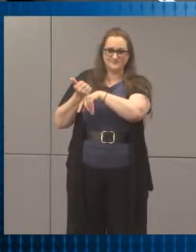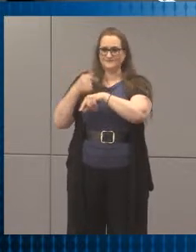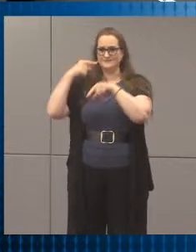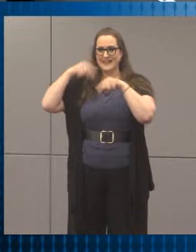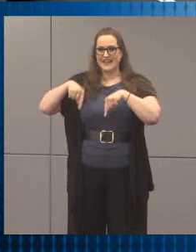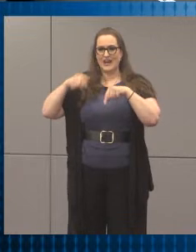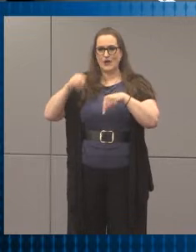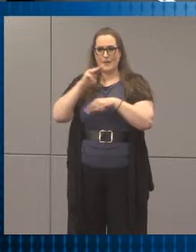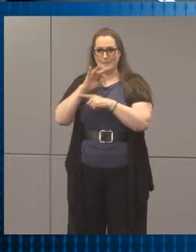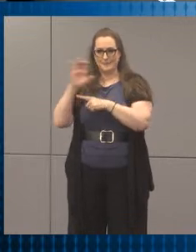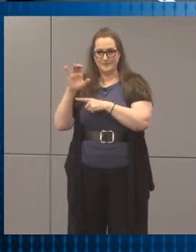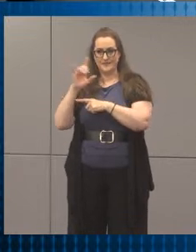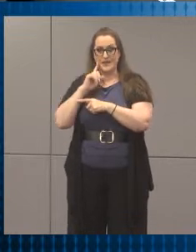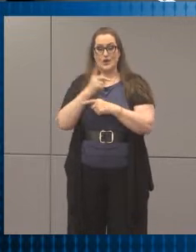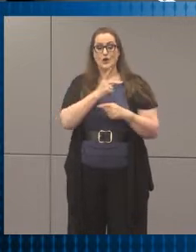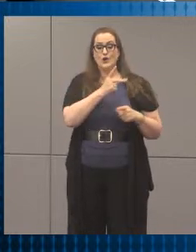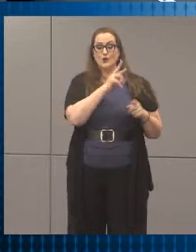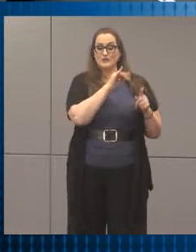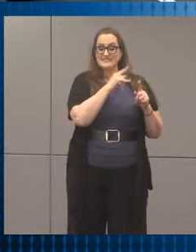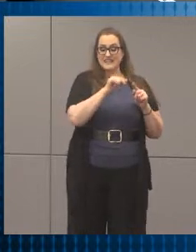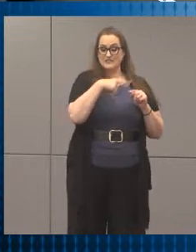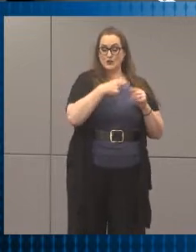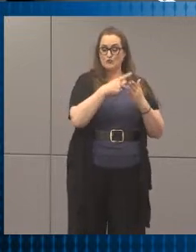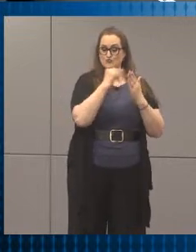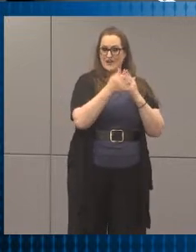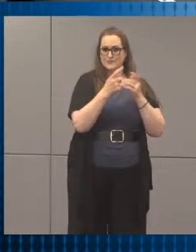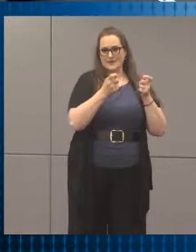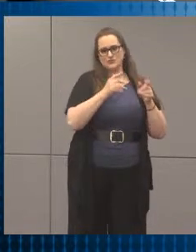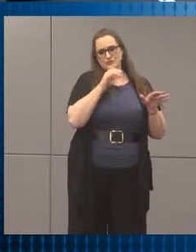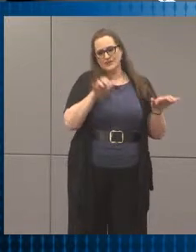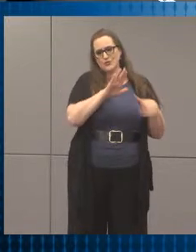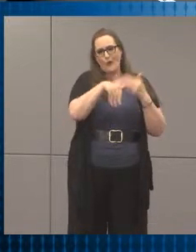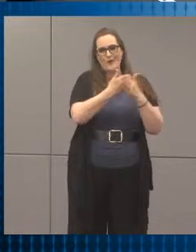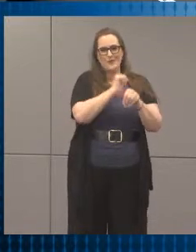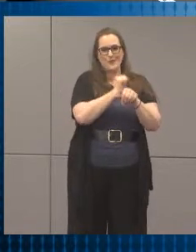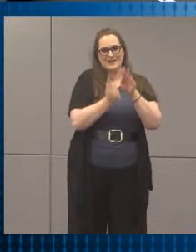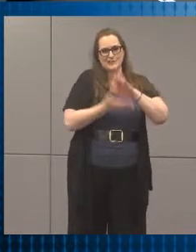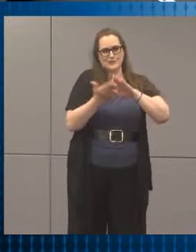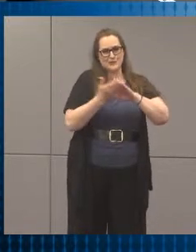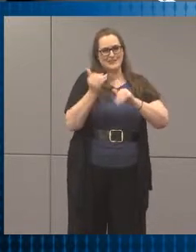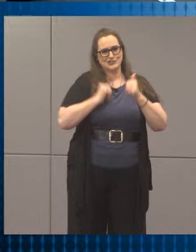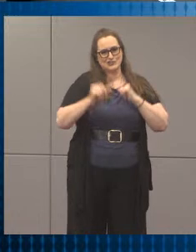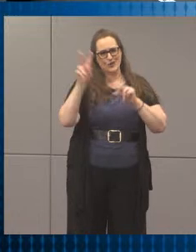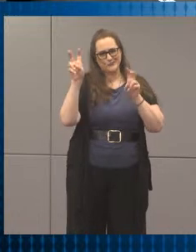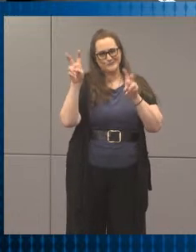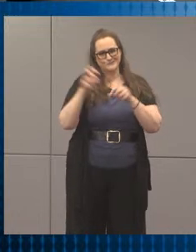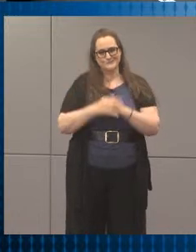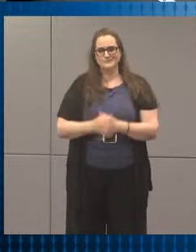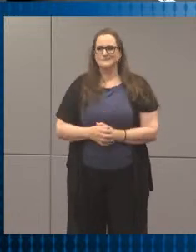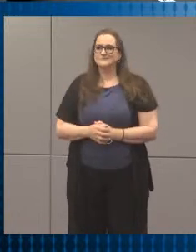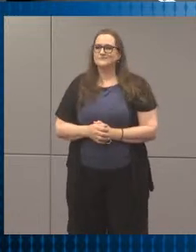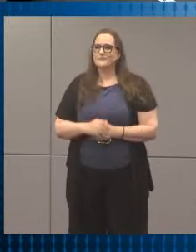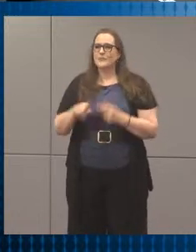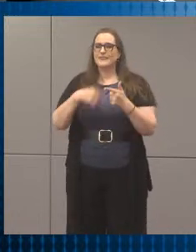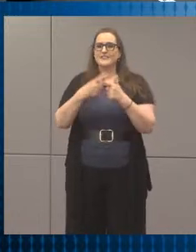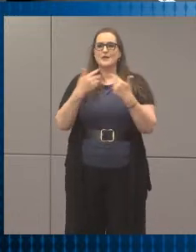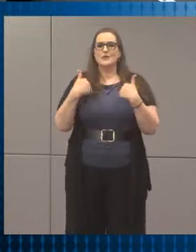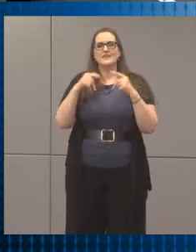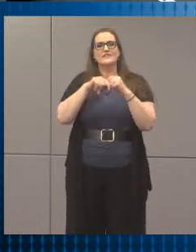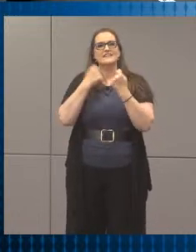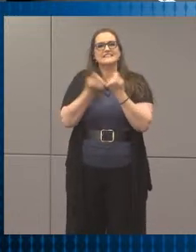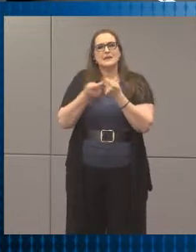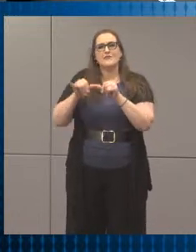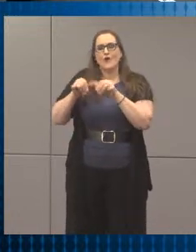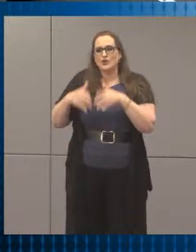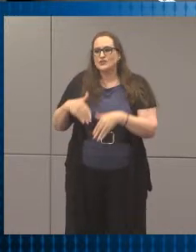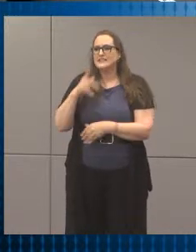my project manager who really does all the work and runs the show. And then We have a team of